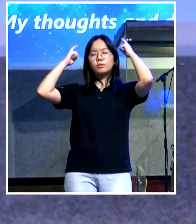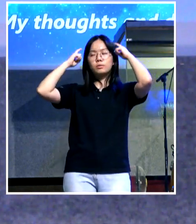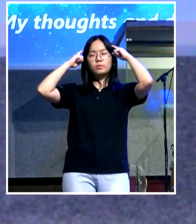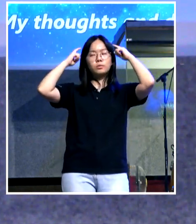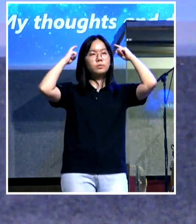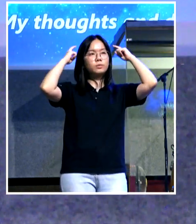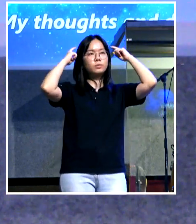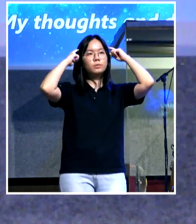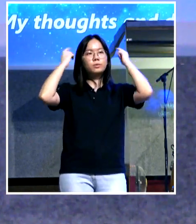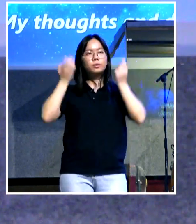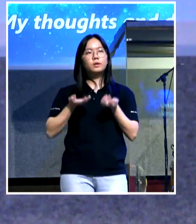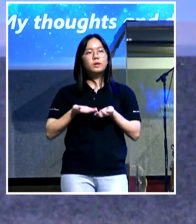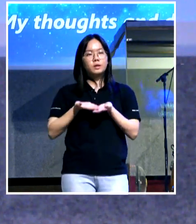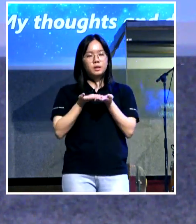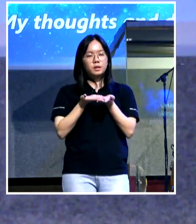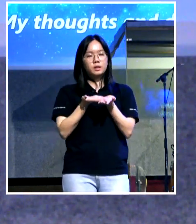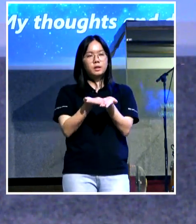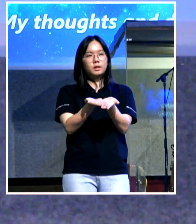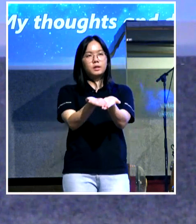pikiranku,